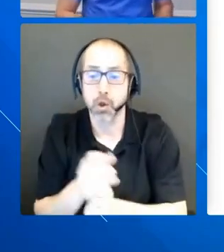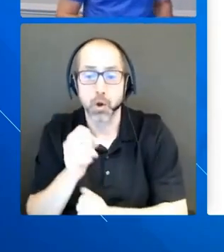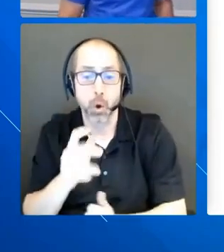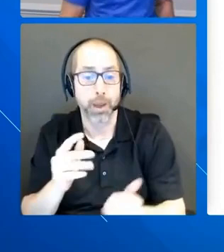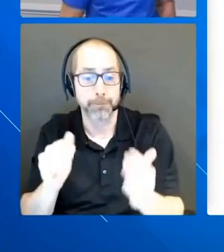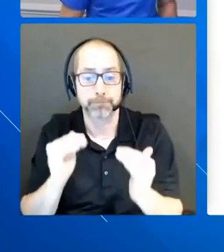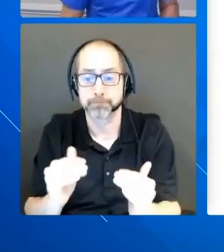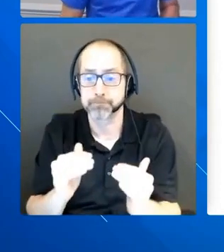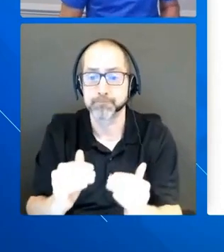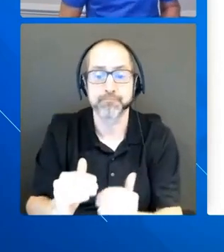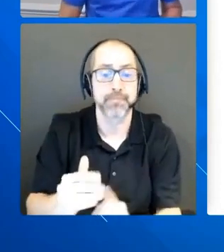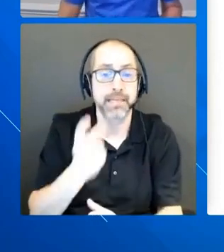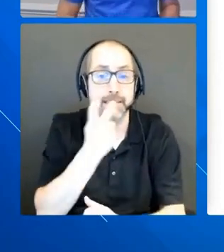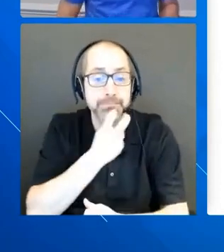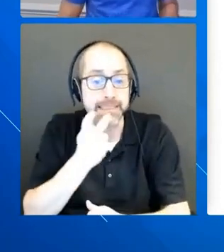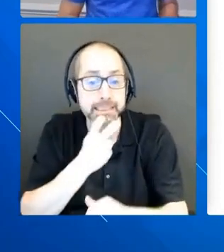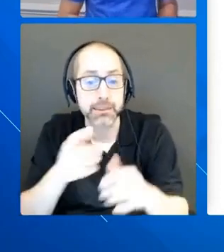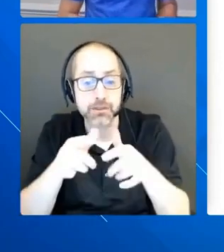So speech or language impairment.